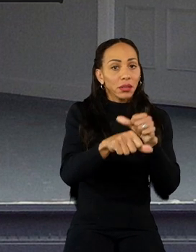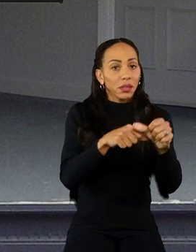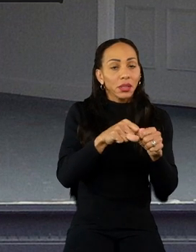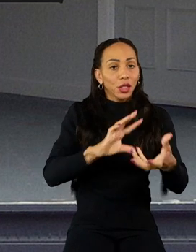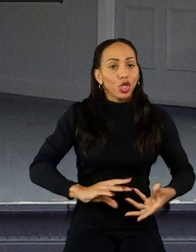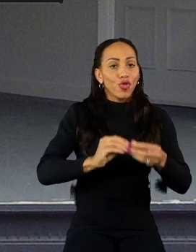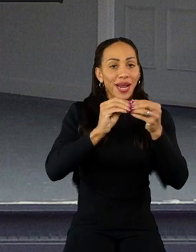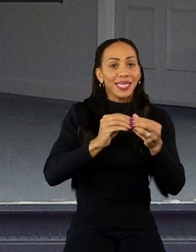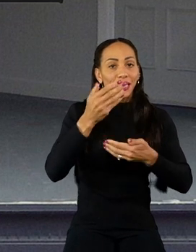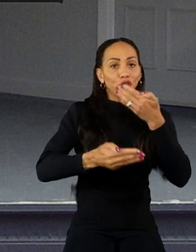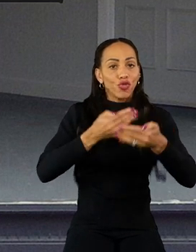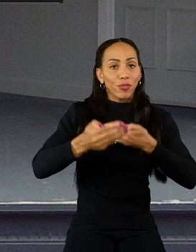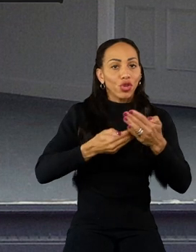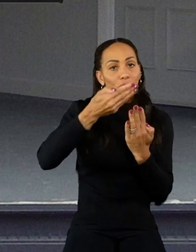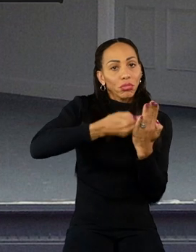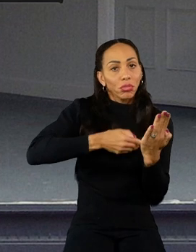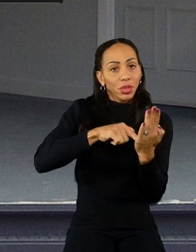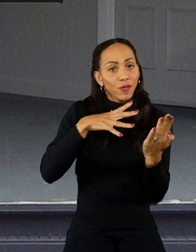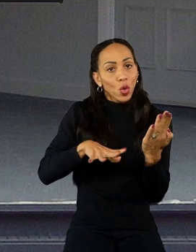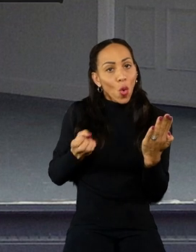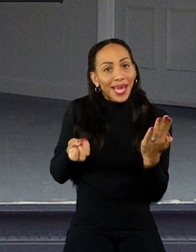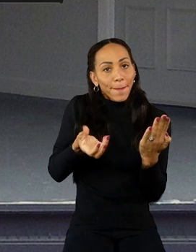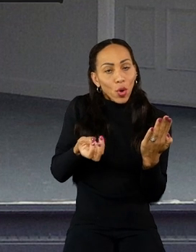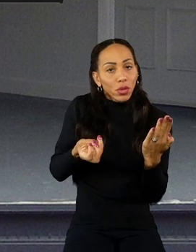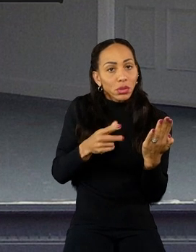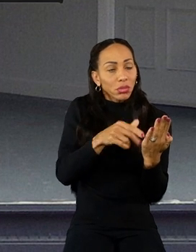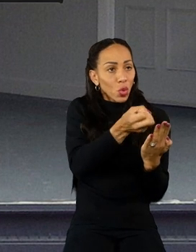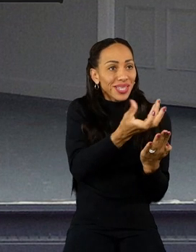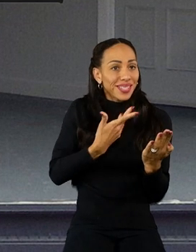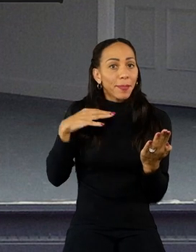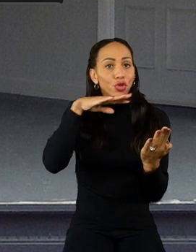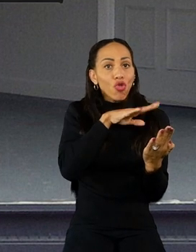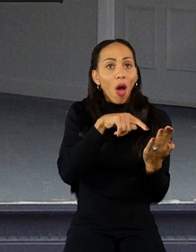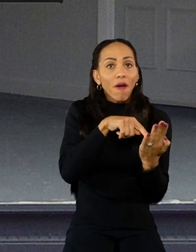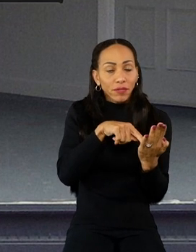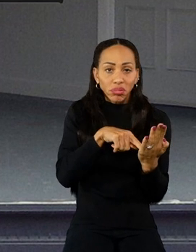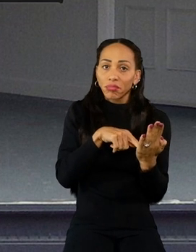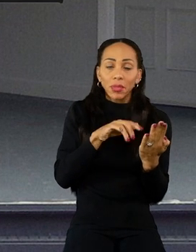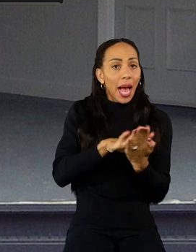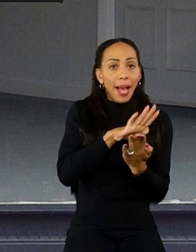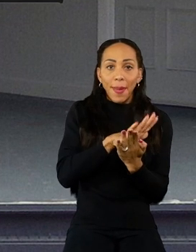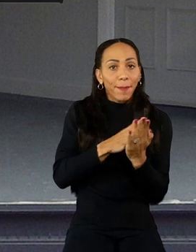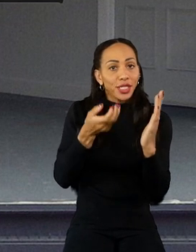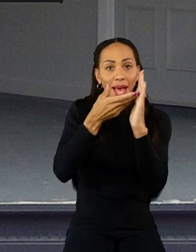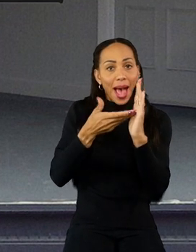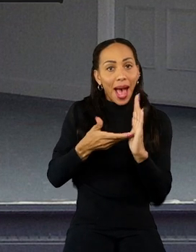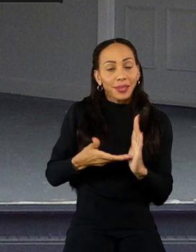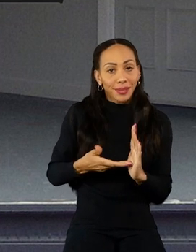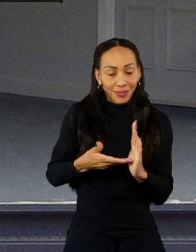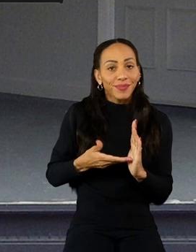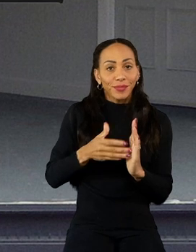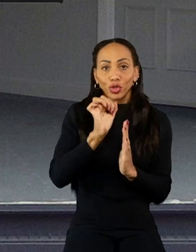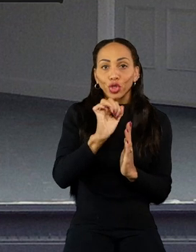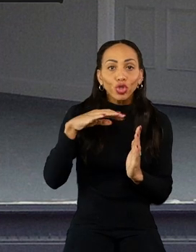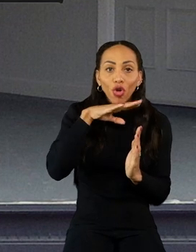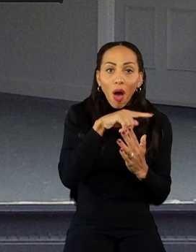And I'm happy to help with that, putting that description together with you, Mona, if you need some input. So if you want to send a draft to me, or